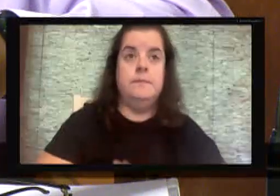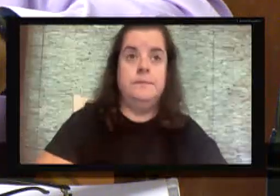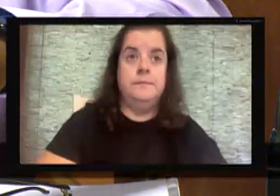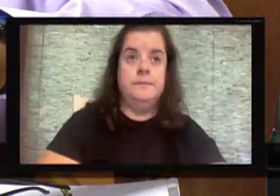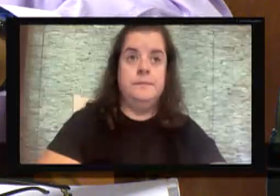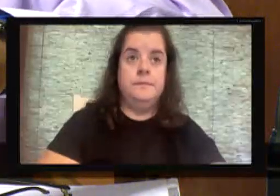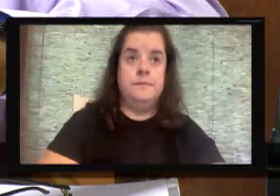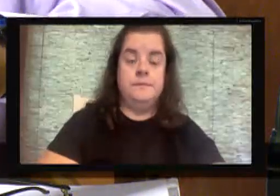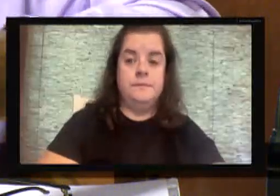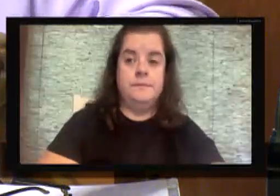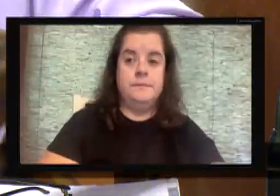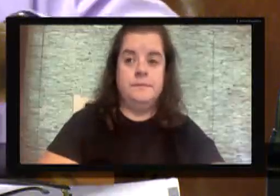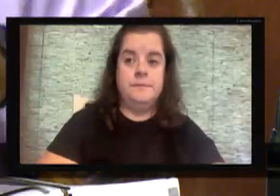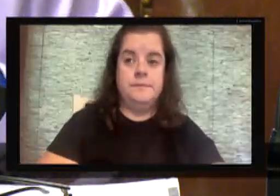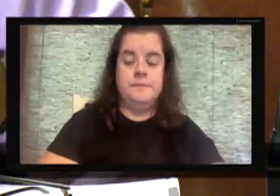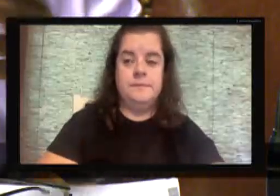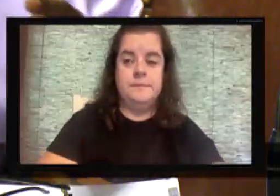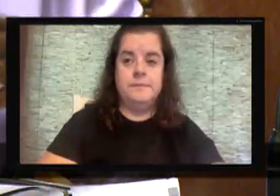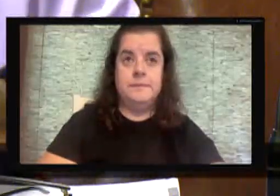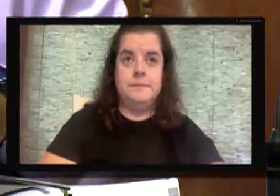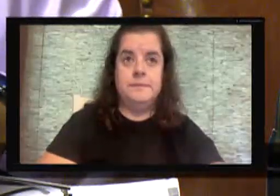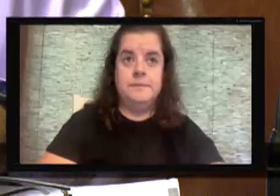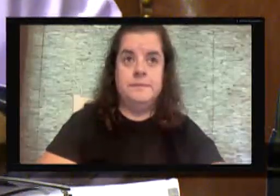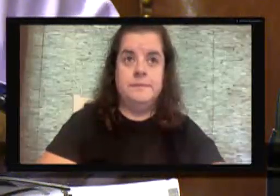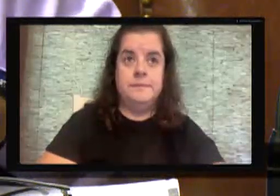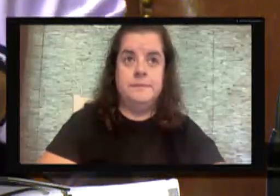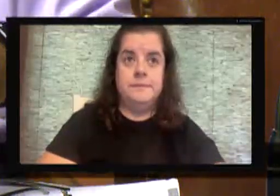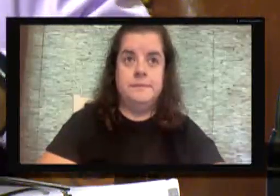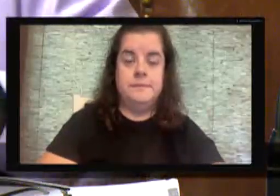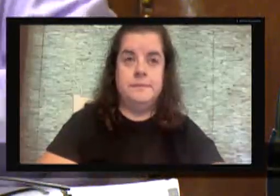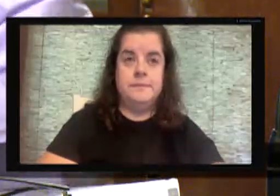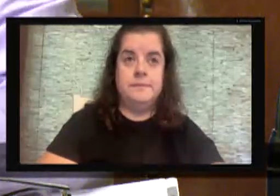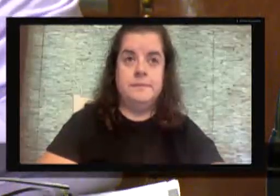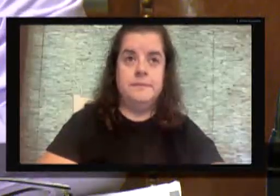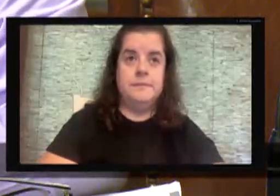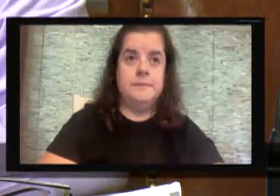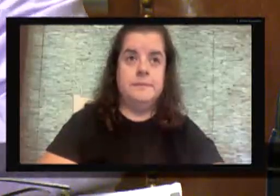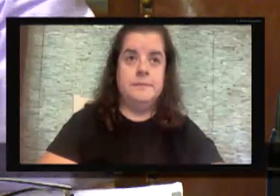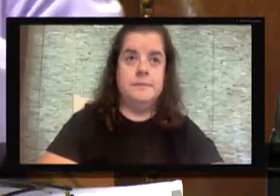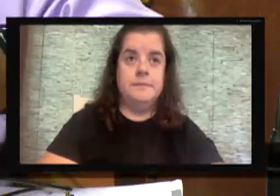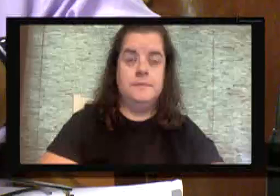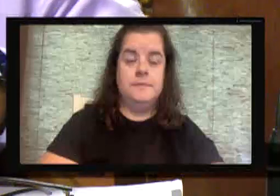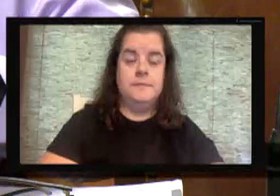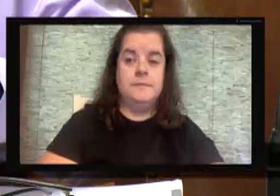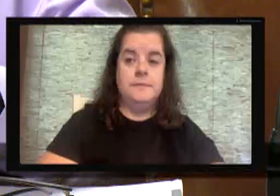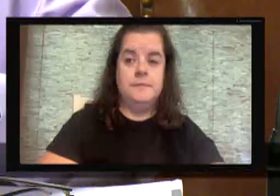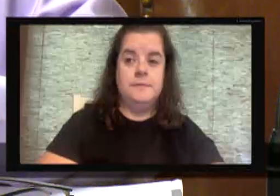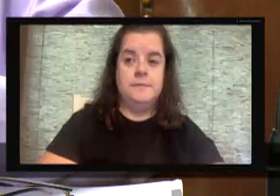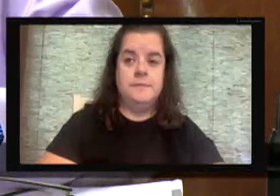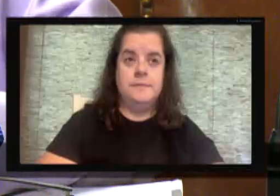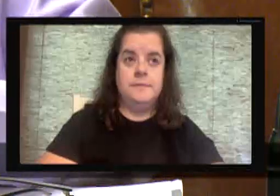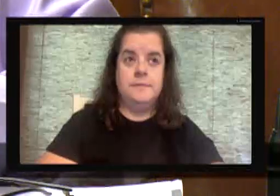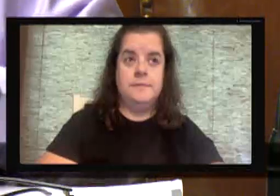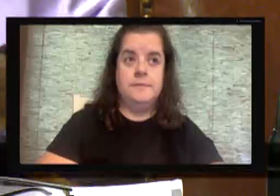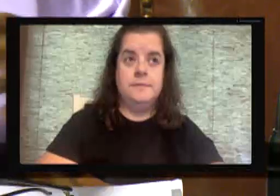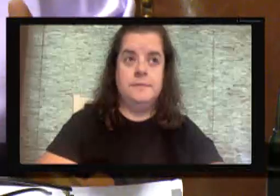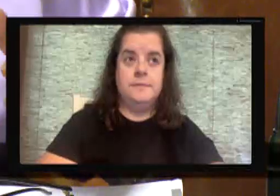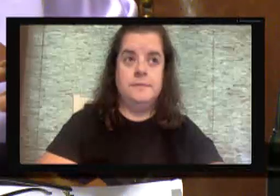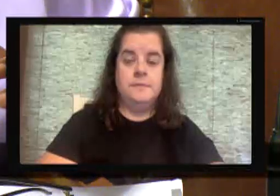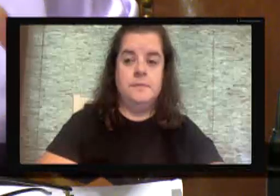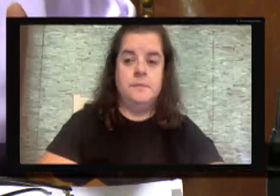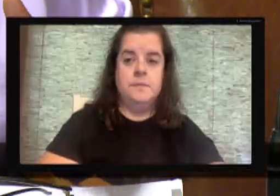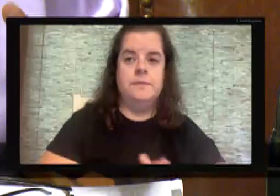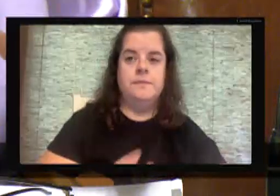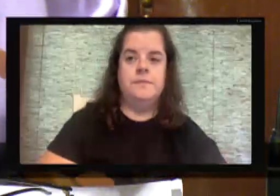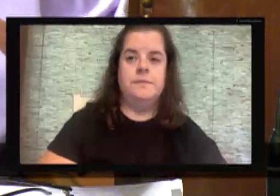as recording in progress. As a finance department. These properties are vetted, and that's where we arrive where we are, because we get